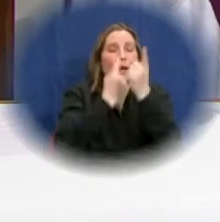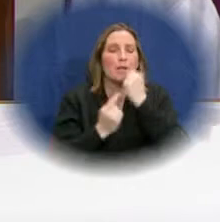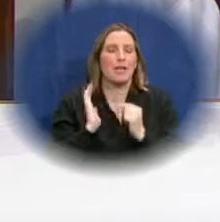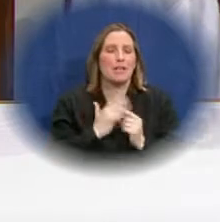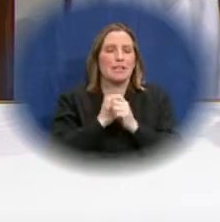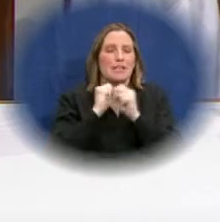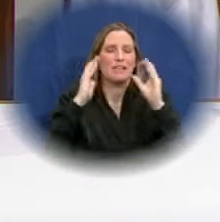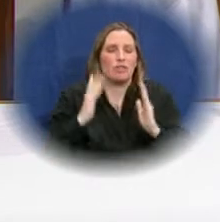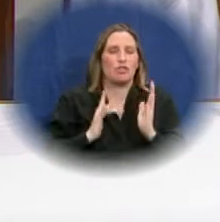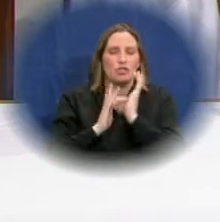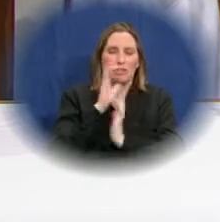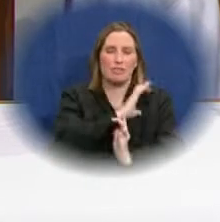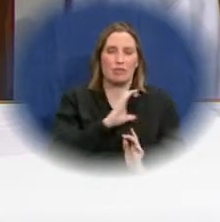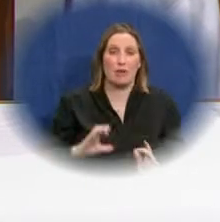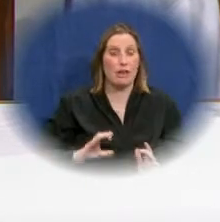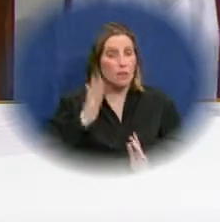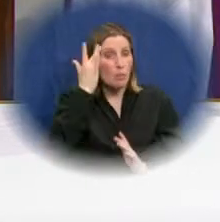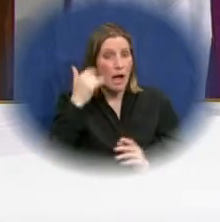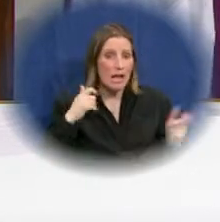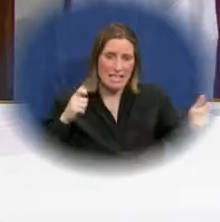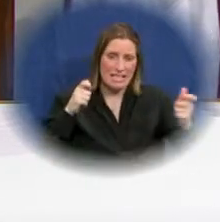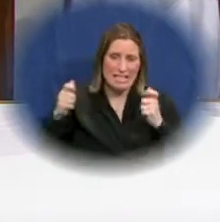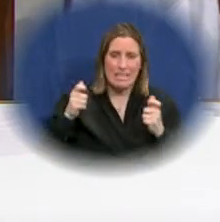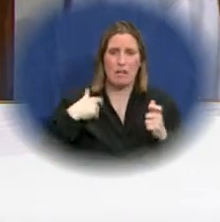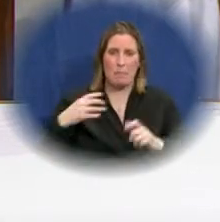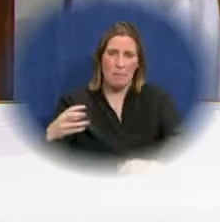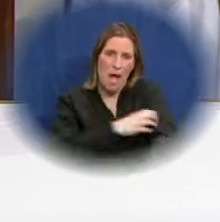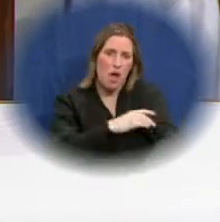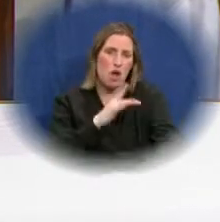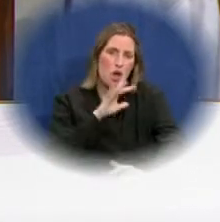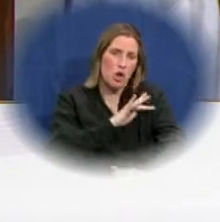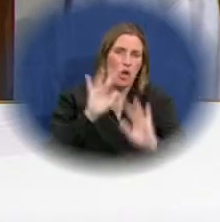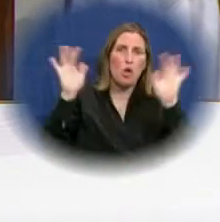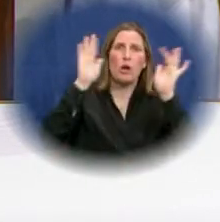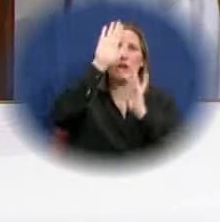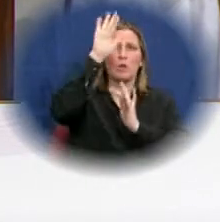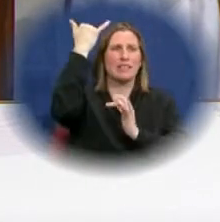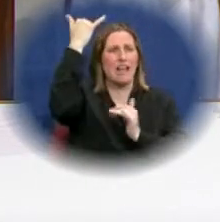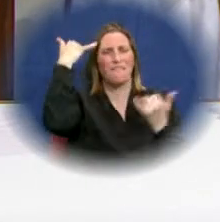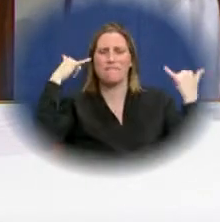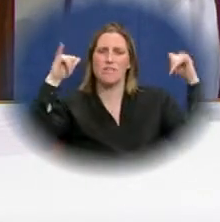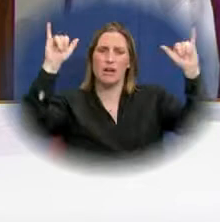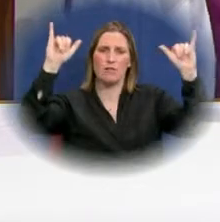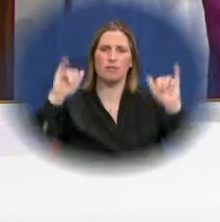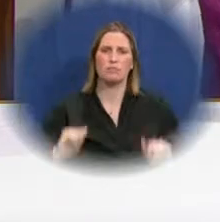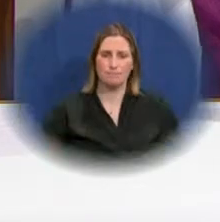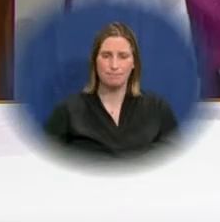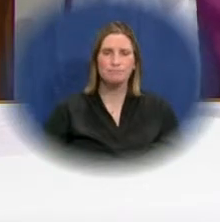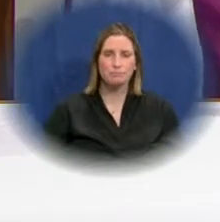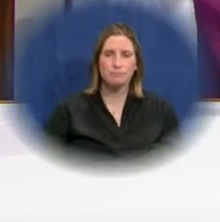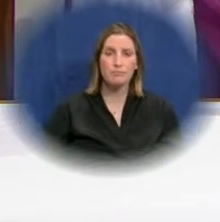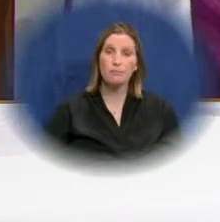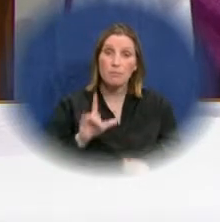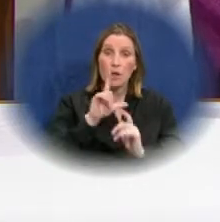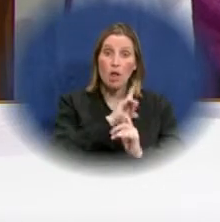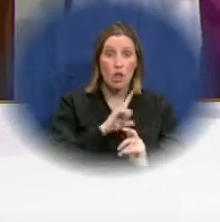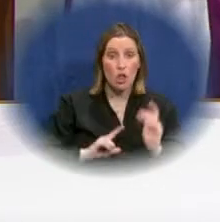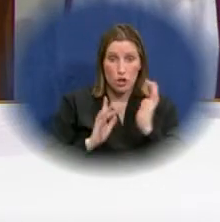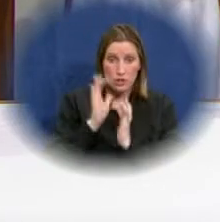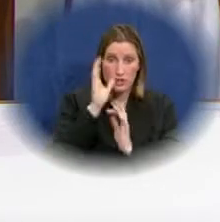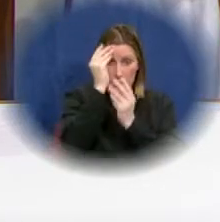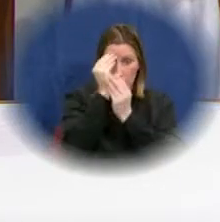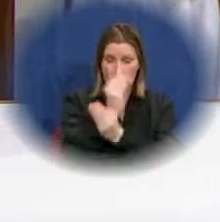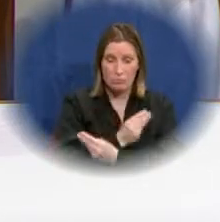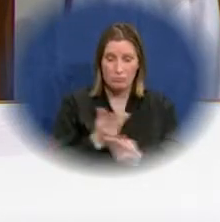Jesus Christ. For the kingdom, the power, and the glory are yours, now and forever. Lord Jesus Christ, who said to